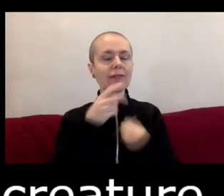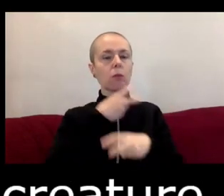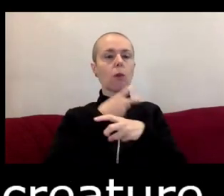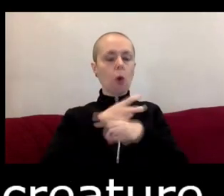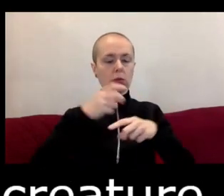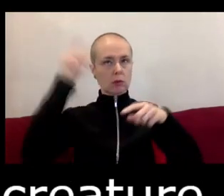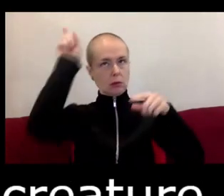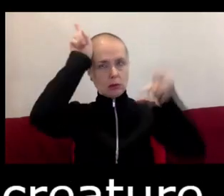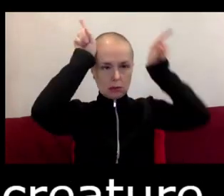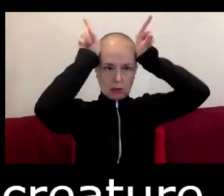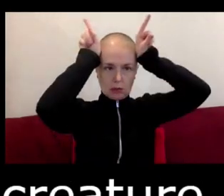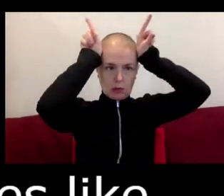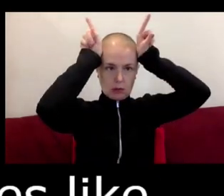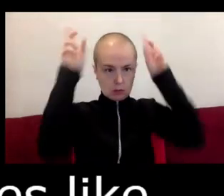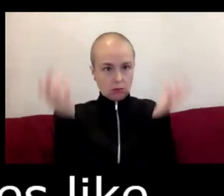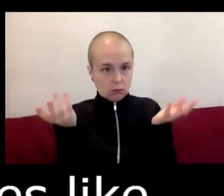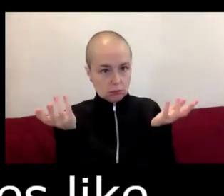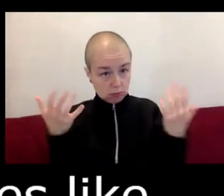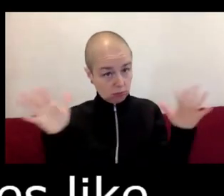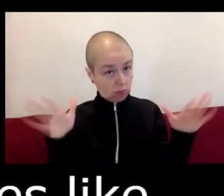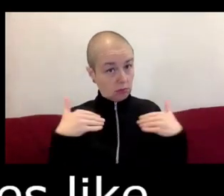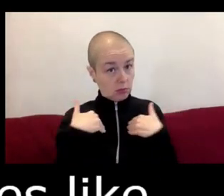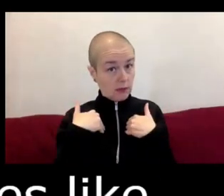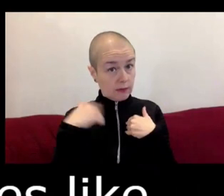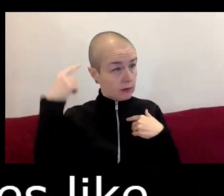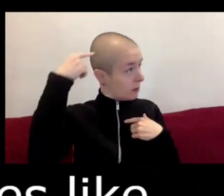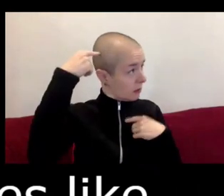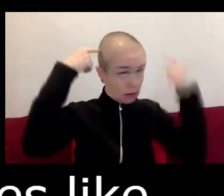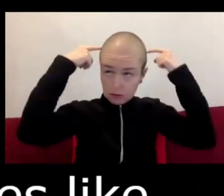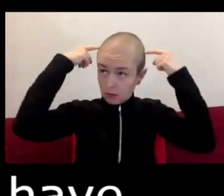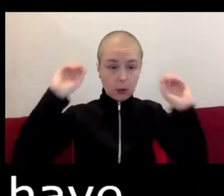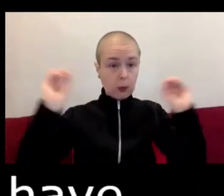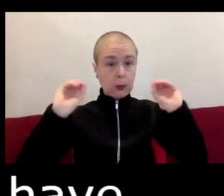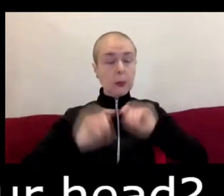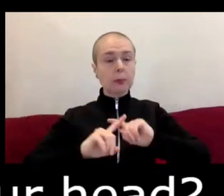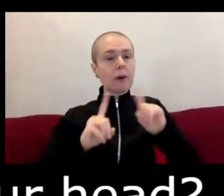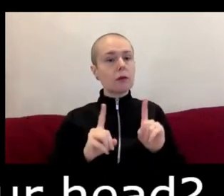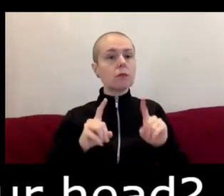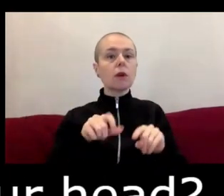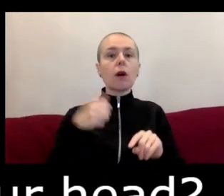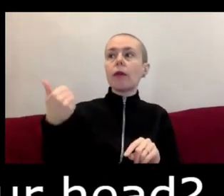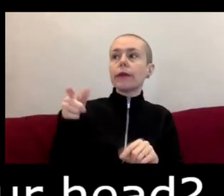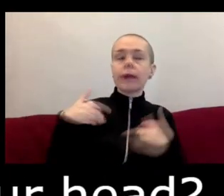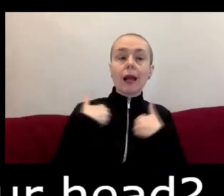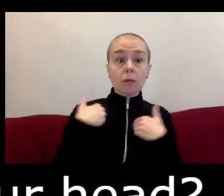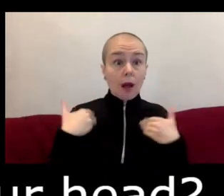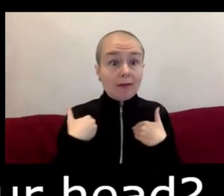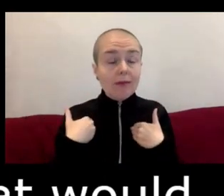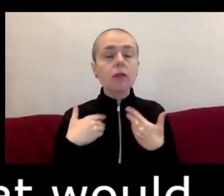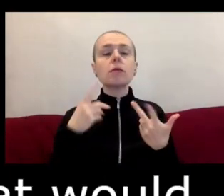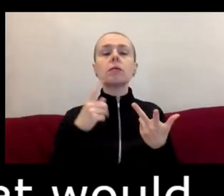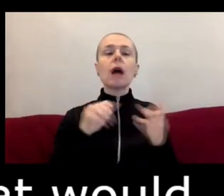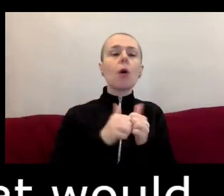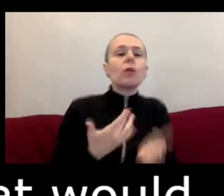like this on the head? Do we have something like that on our head? Maybe you don't, but what would that feel like? Maybe we can